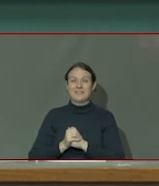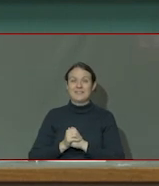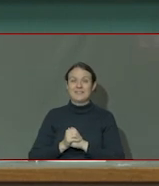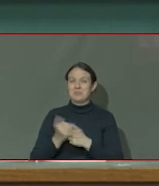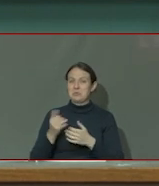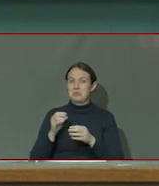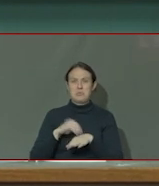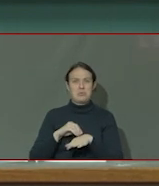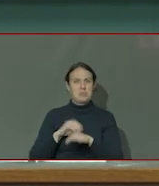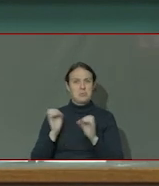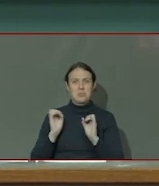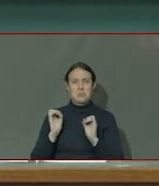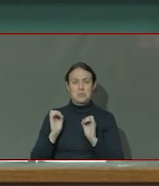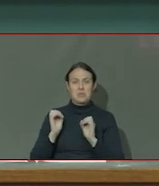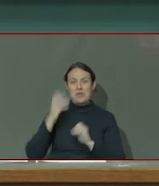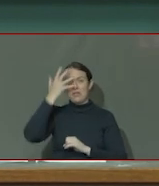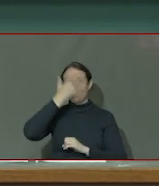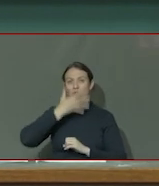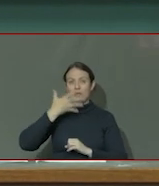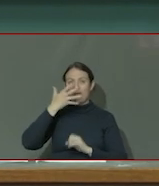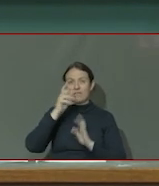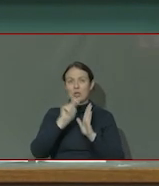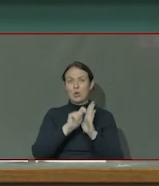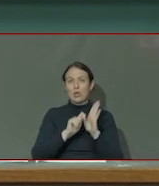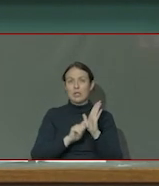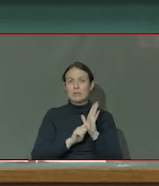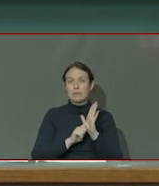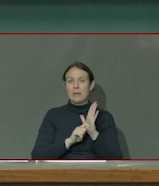problem. What is the phenotype of this plant?